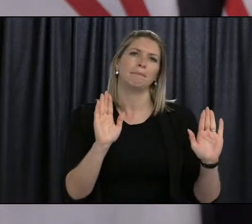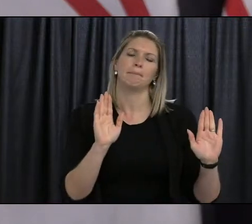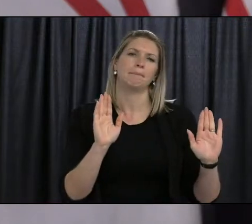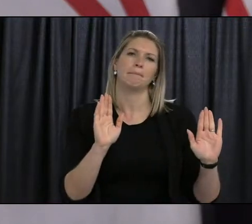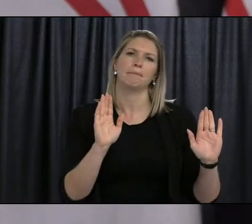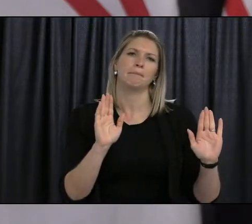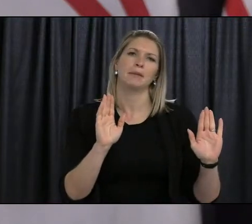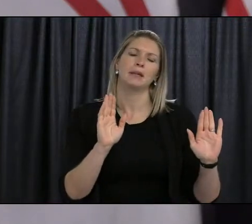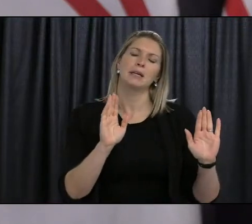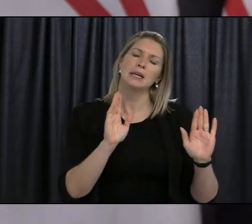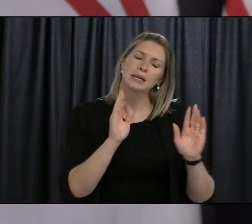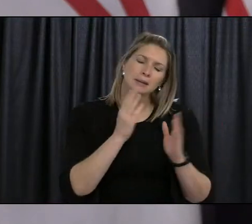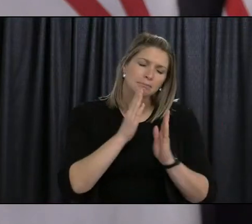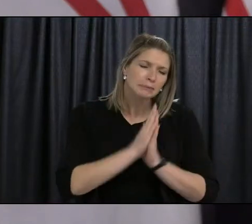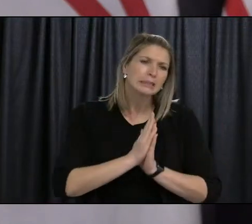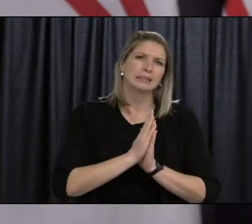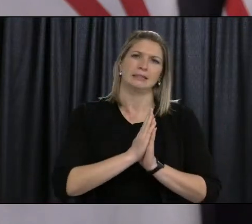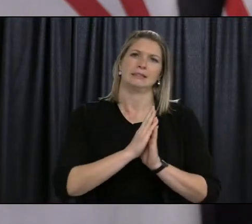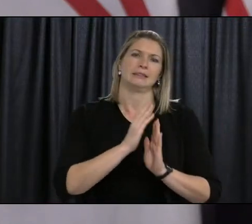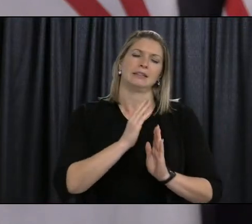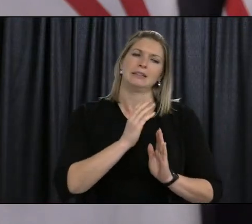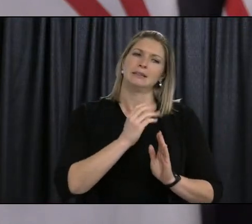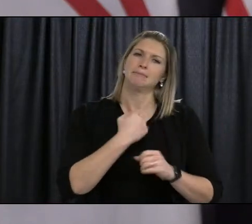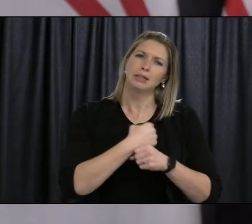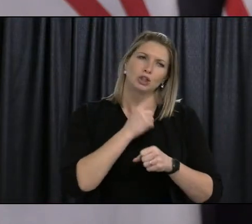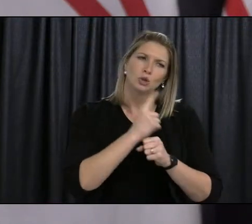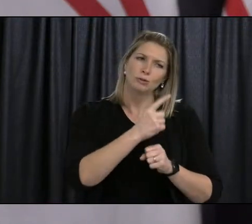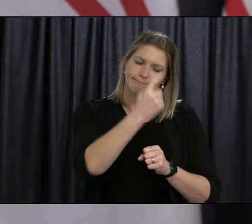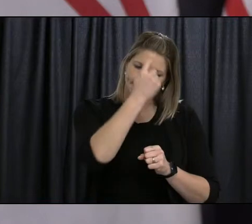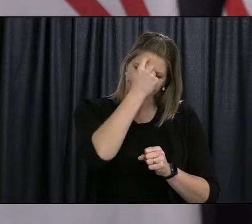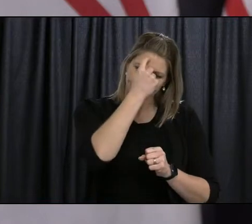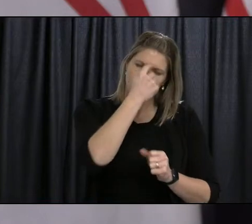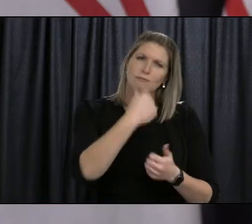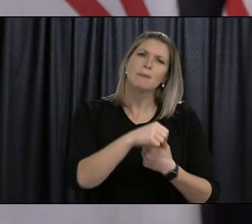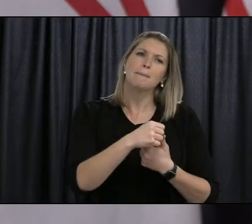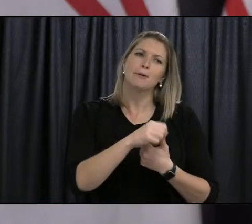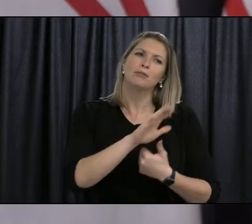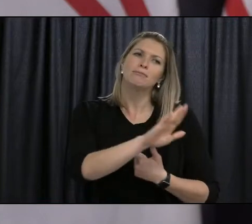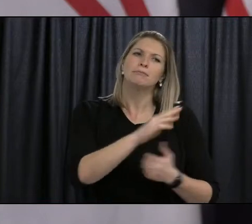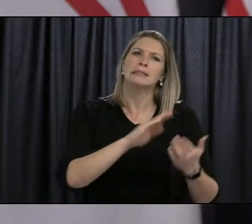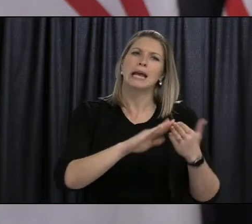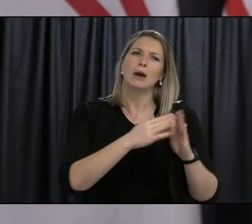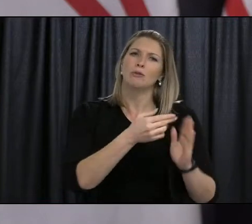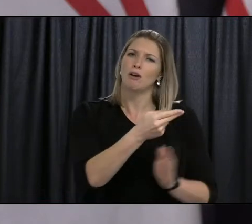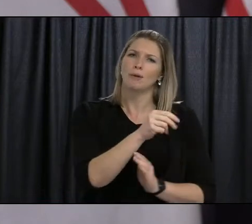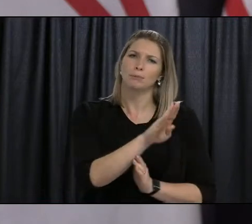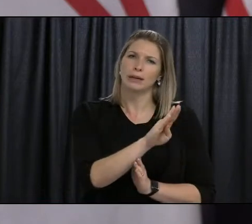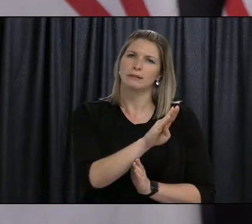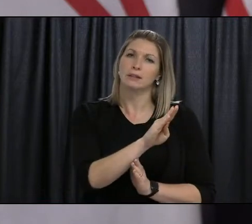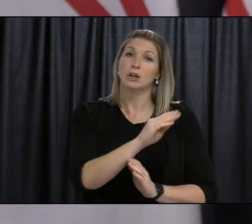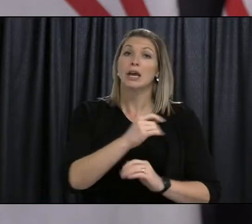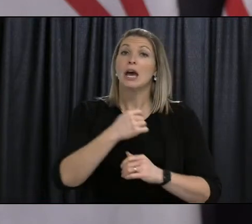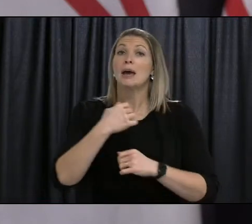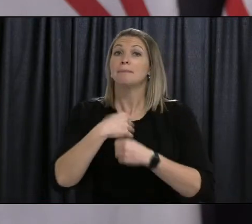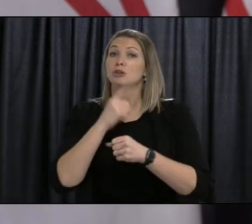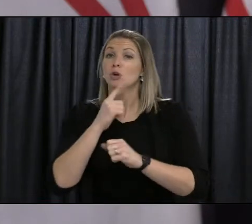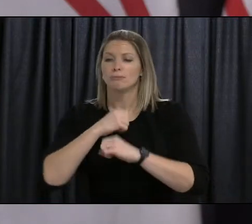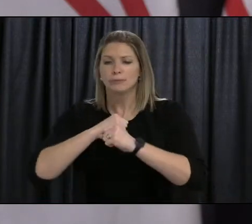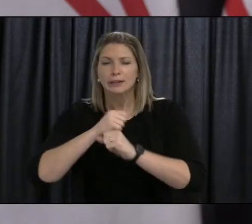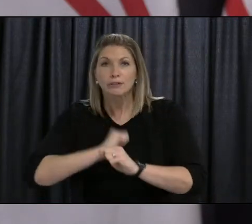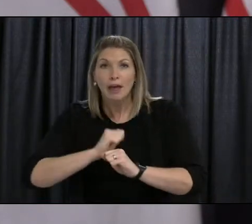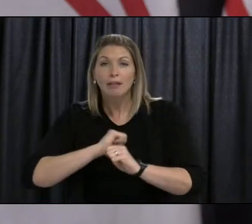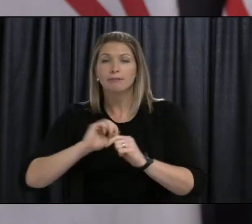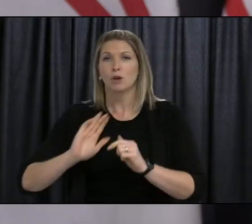Please keep Harbour Breton front and center in your mind, and remember how you can protect yourself, your family, and your